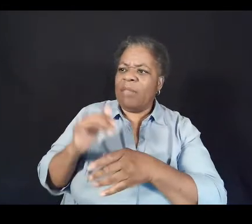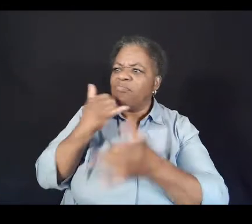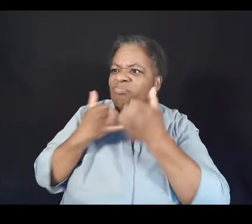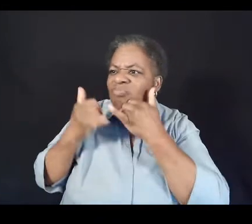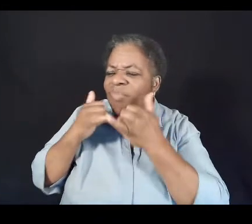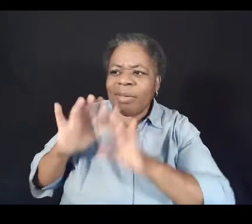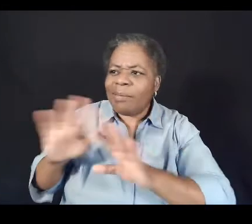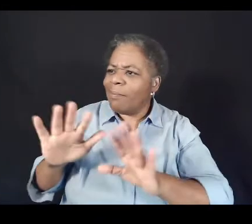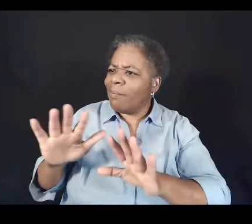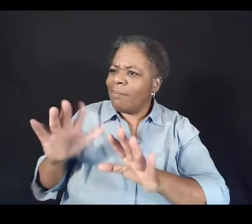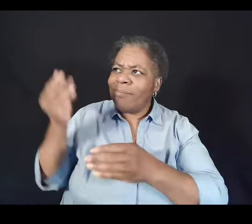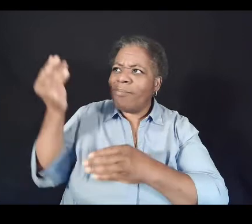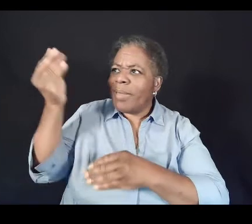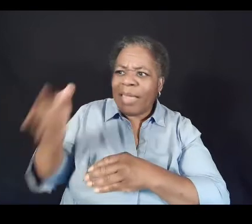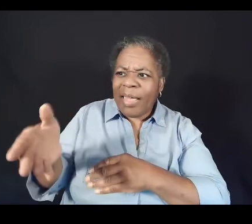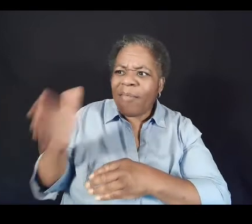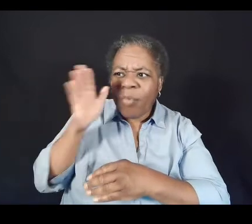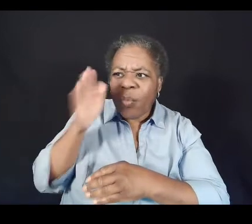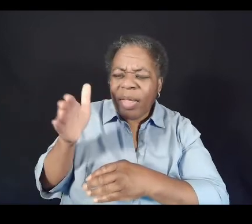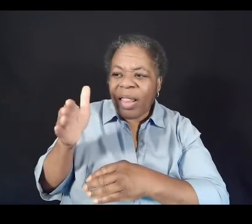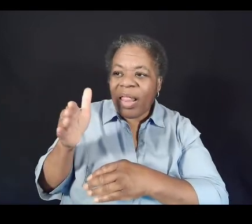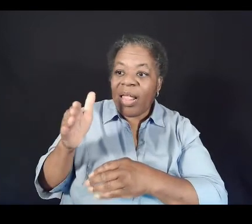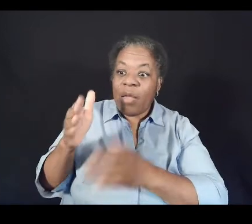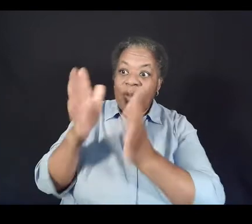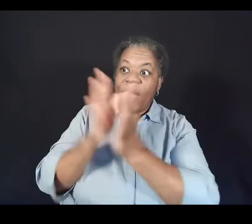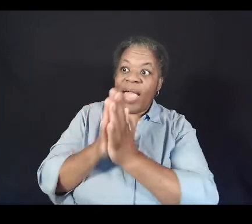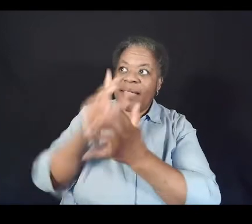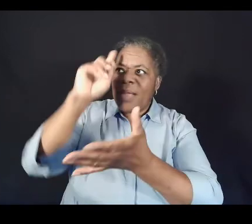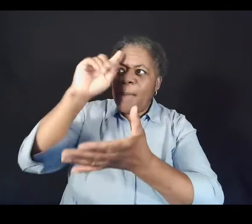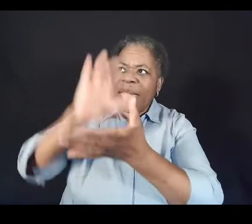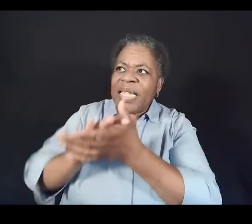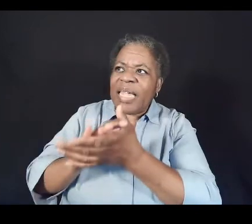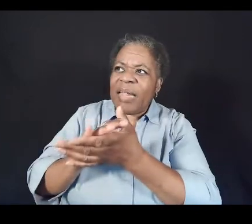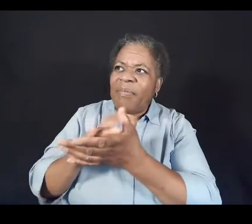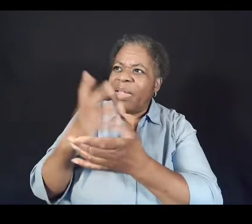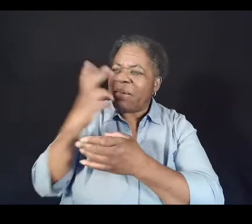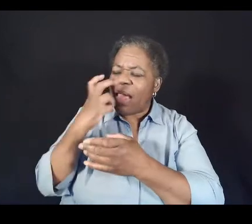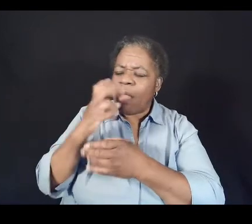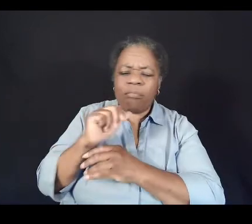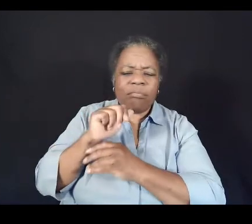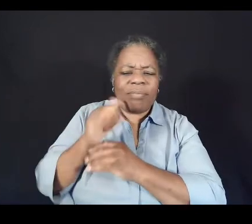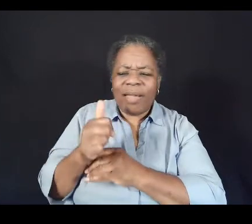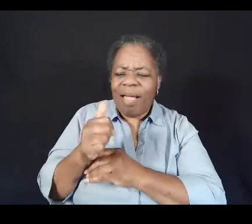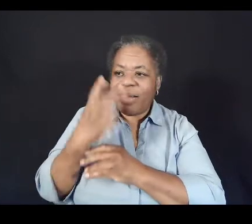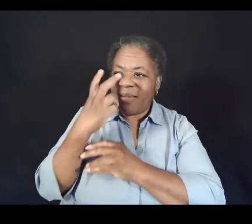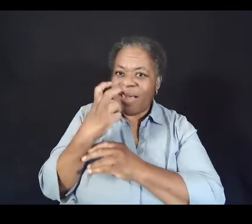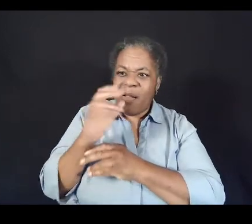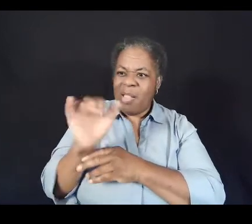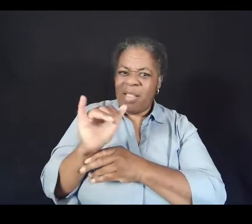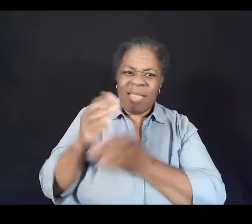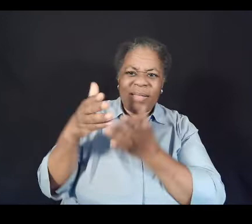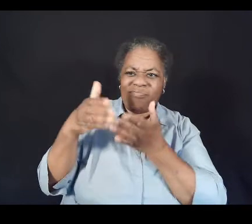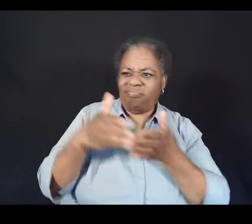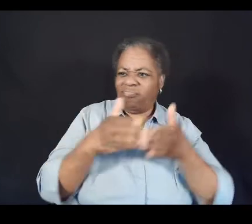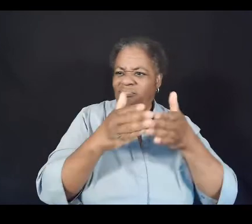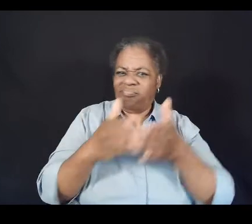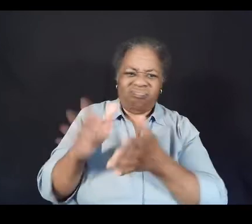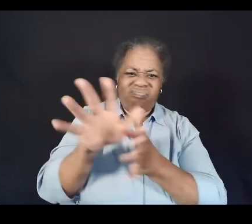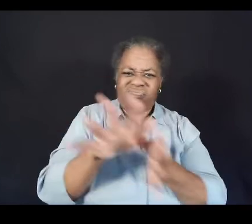But when you ask, you must believe and not doubt, because the one who doubts is like a wave of the sea, blown and tossed by the